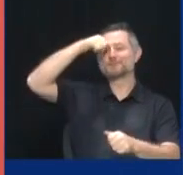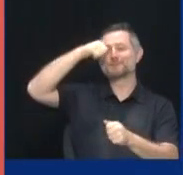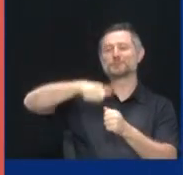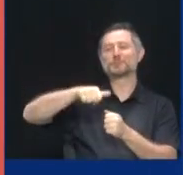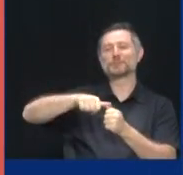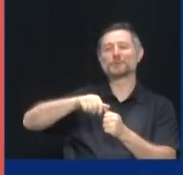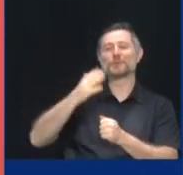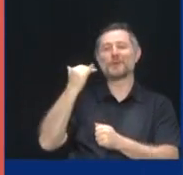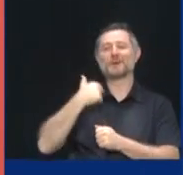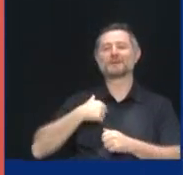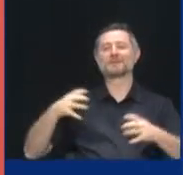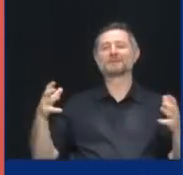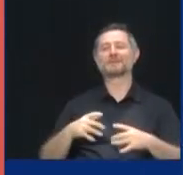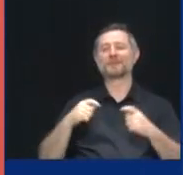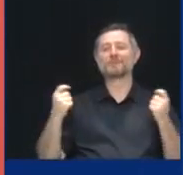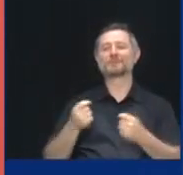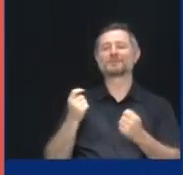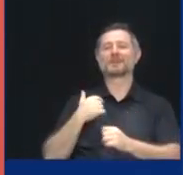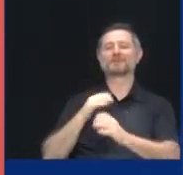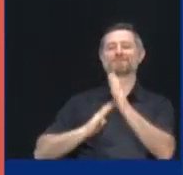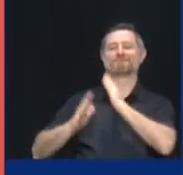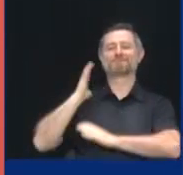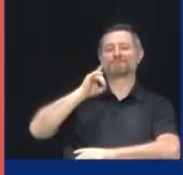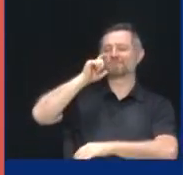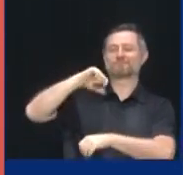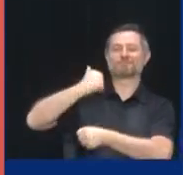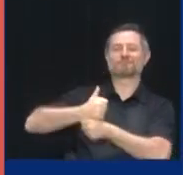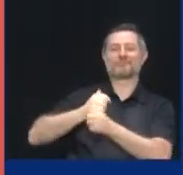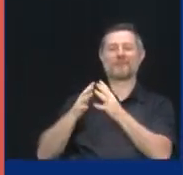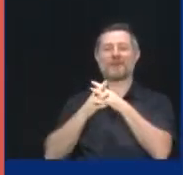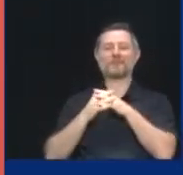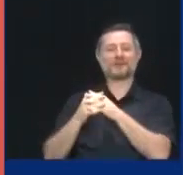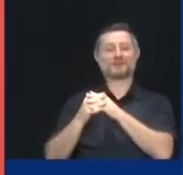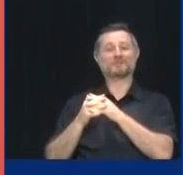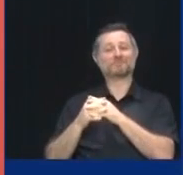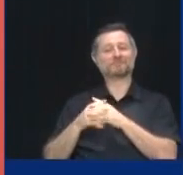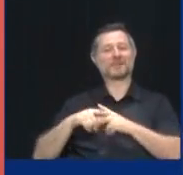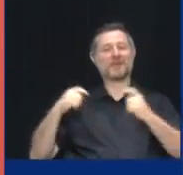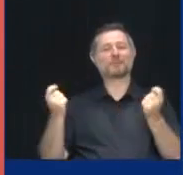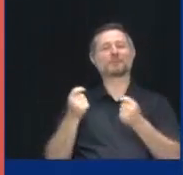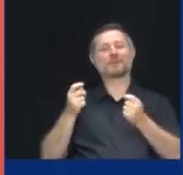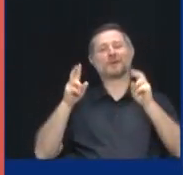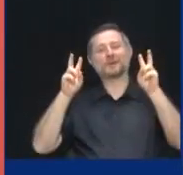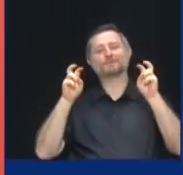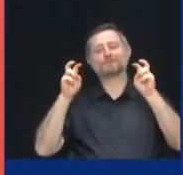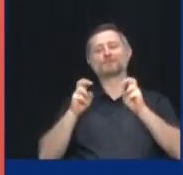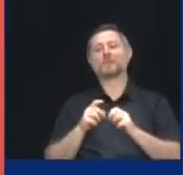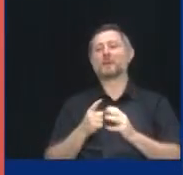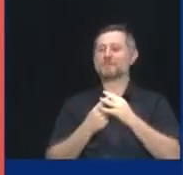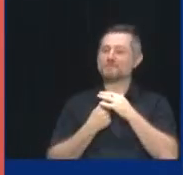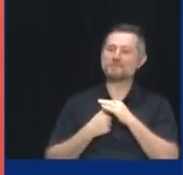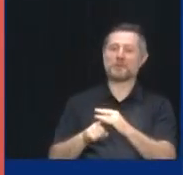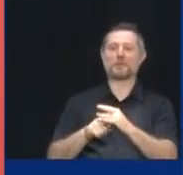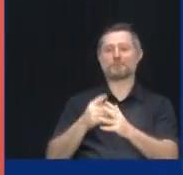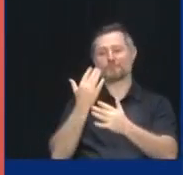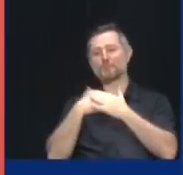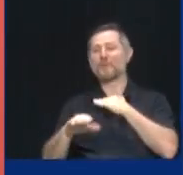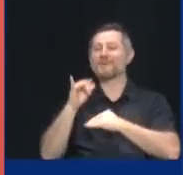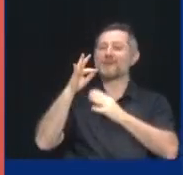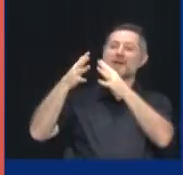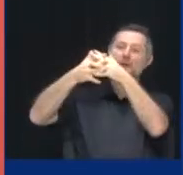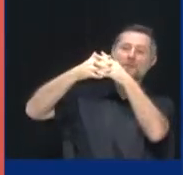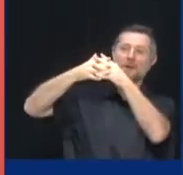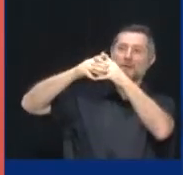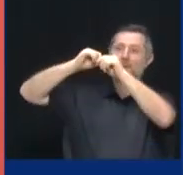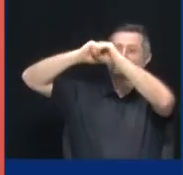our founding fathers commemorating the birth of the American idea. I call it an idea, because that's what